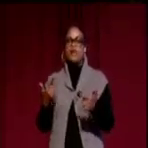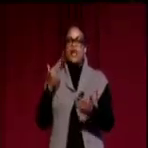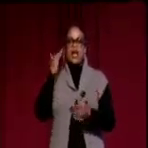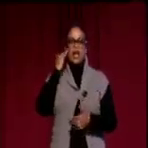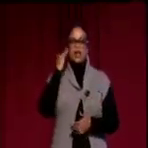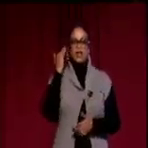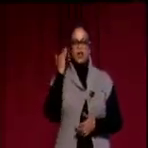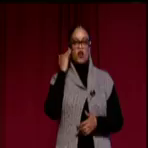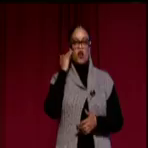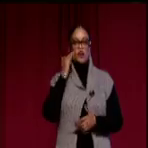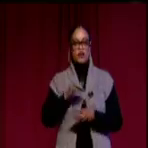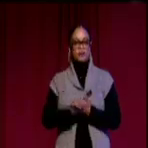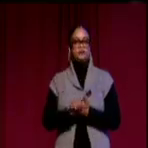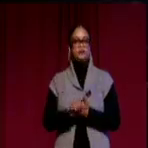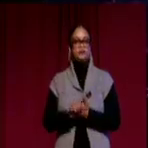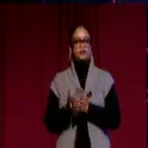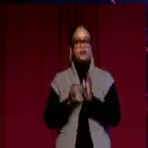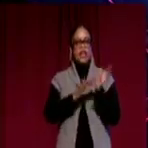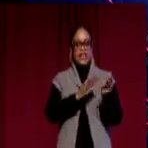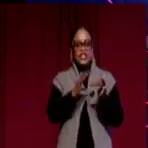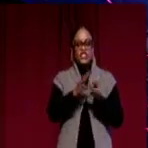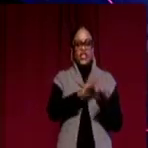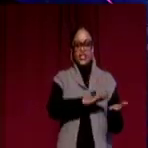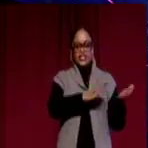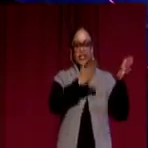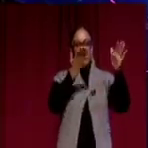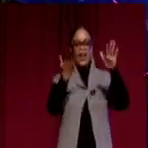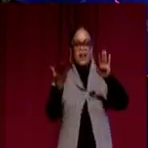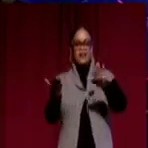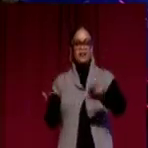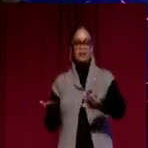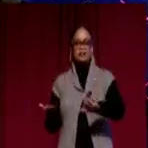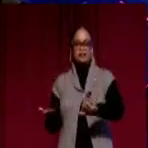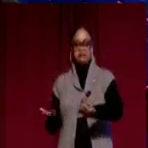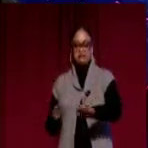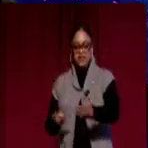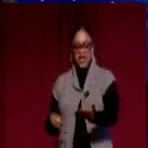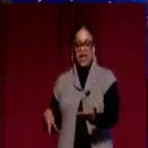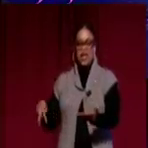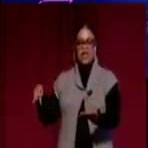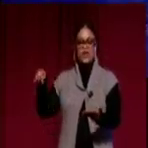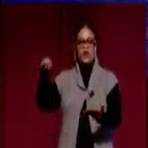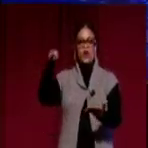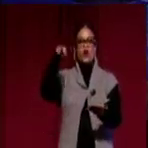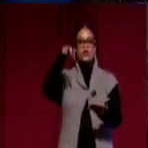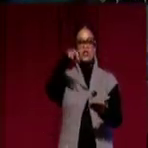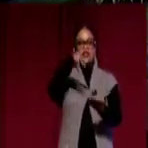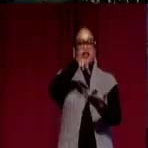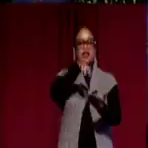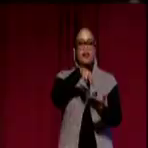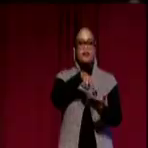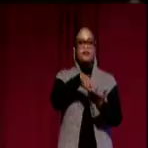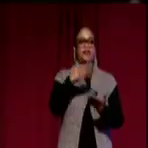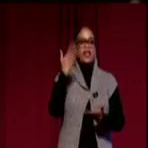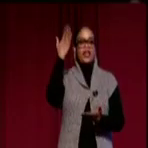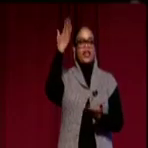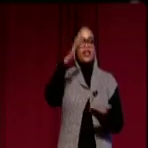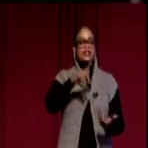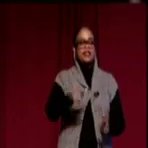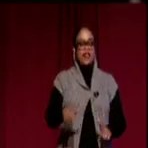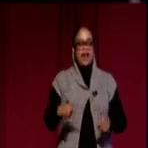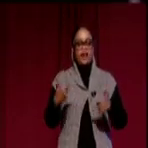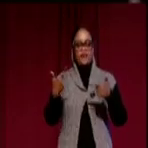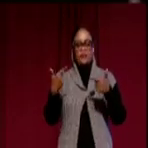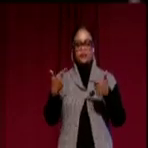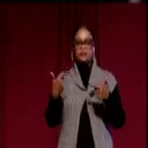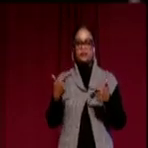And I know it. And I know it. Jesus died. Jesus died. And He rose again. And He rose again. One more time. He's alive.